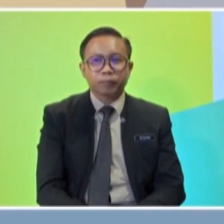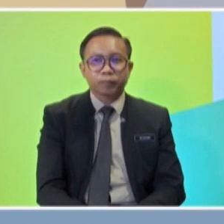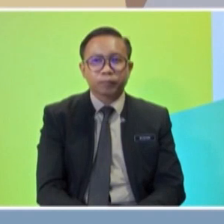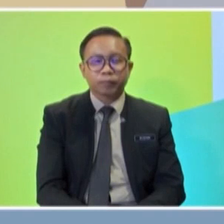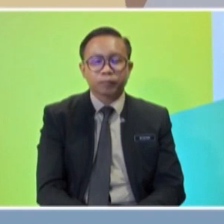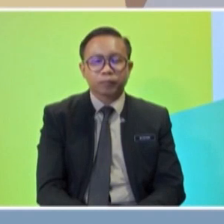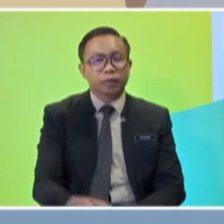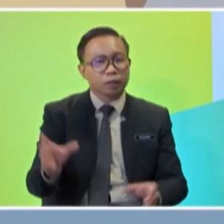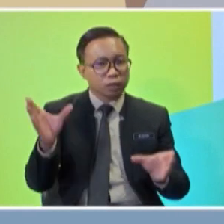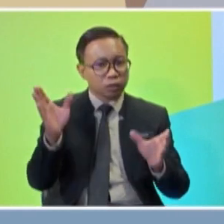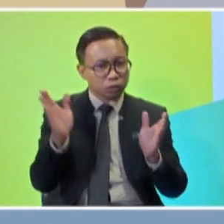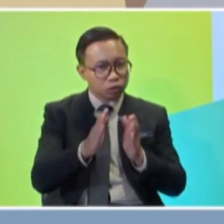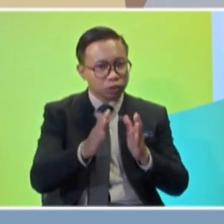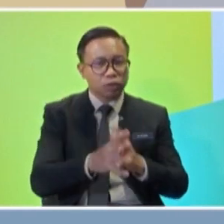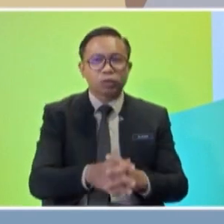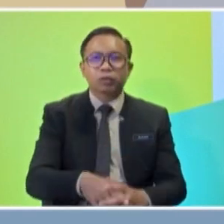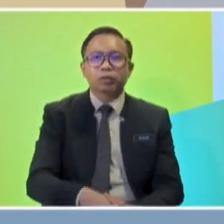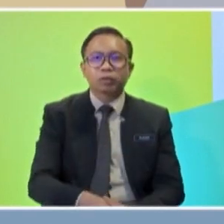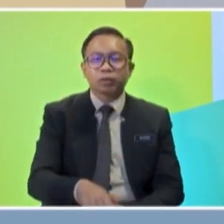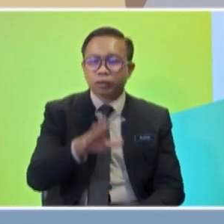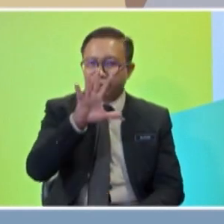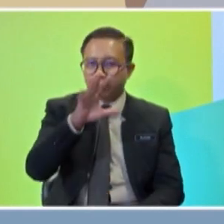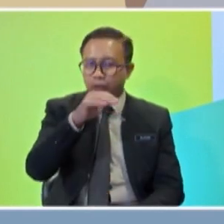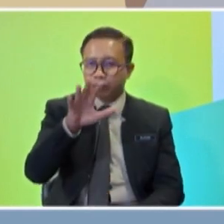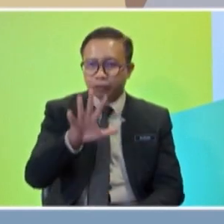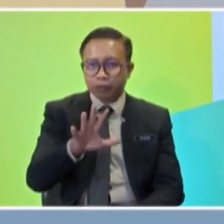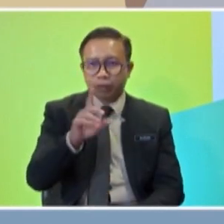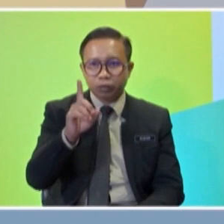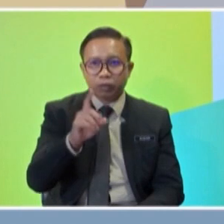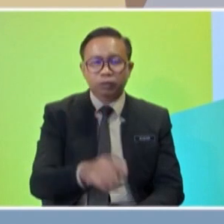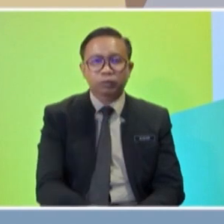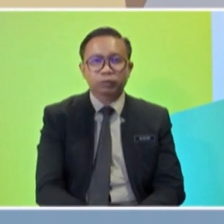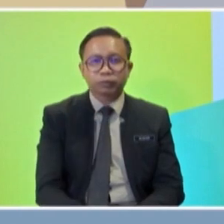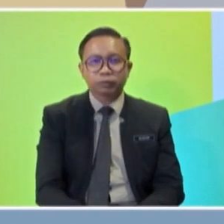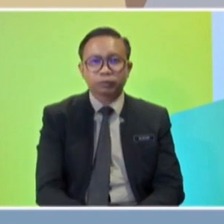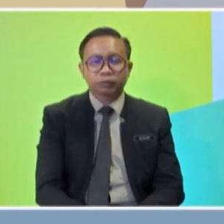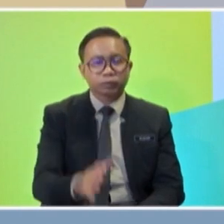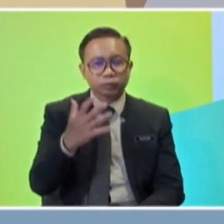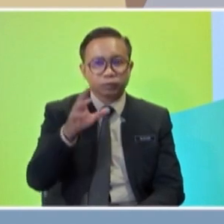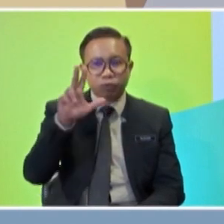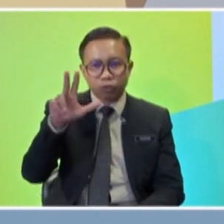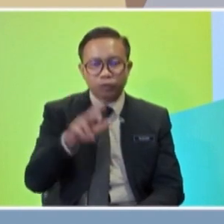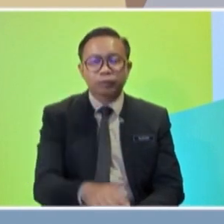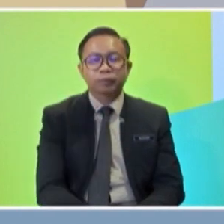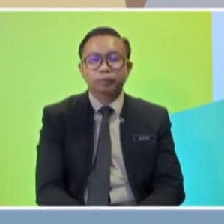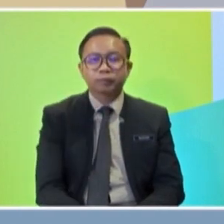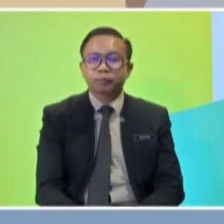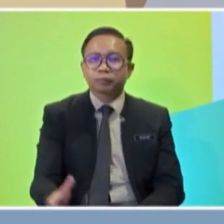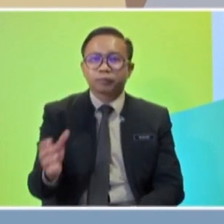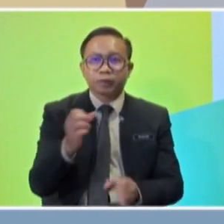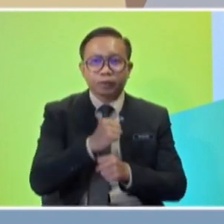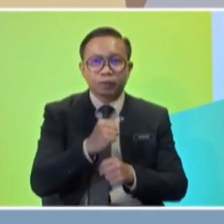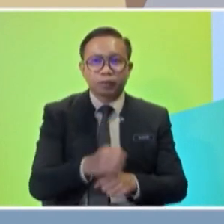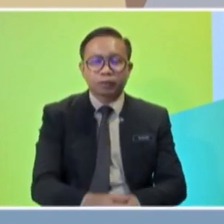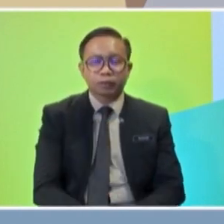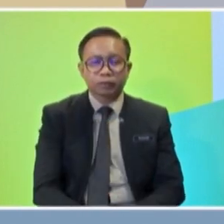better simplify 5 and 15. 5 divide 5 is divide 15 is 3. And now you'll get